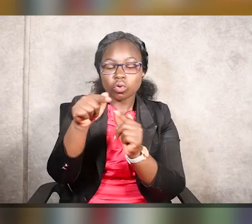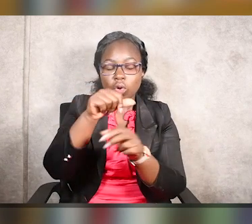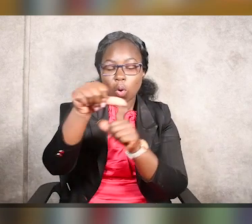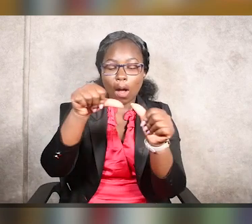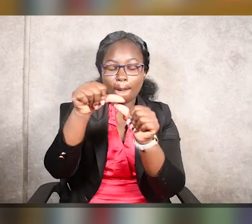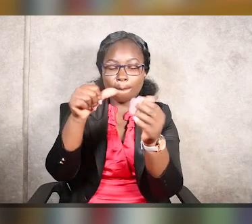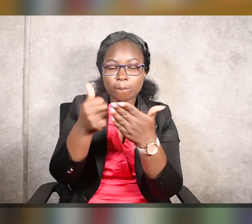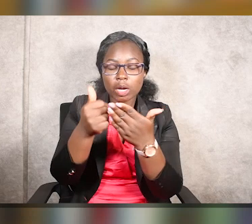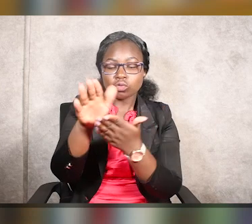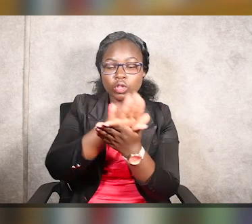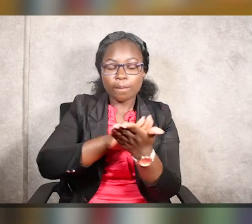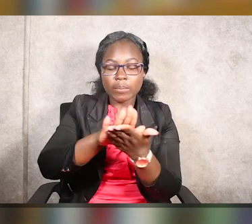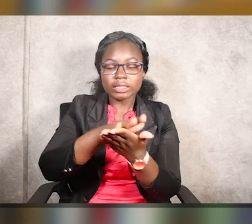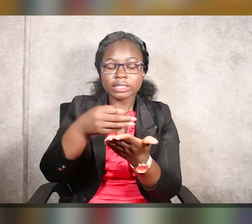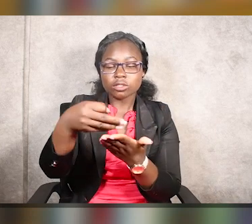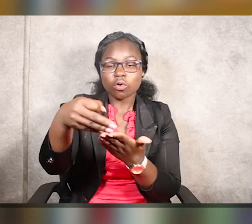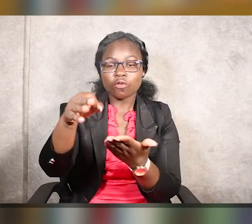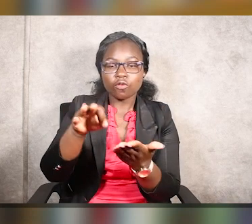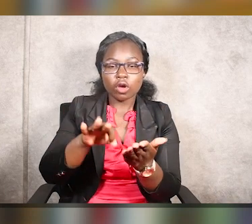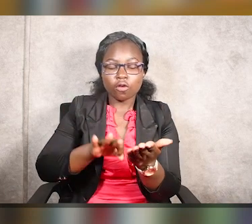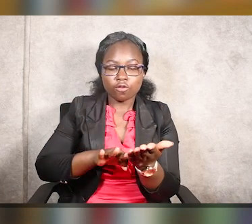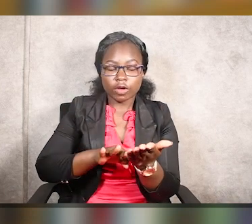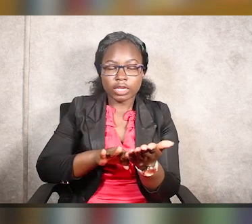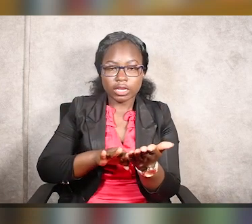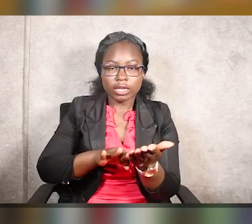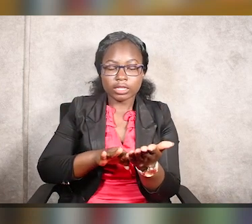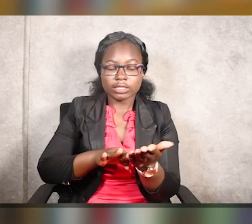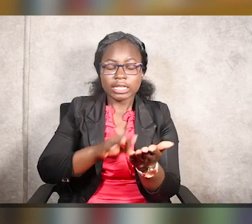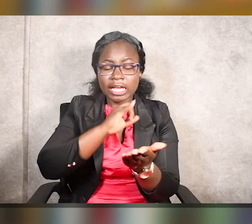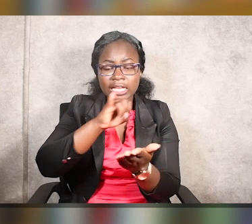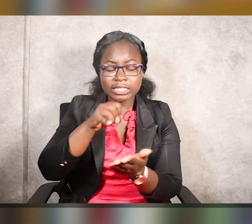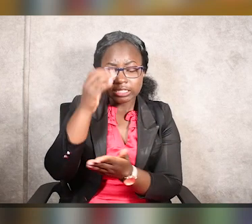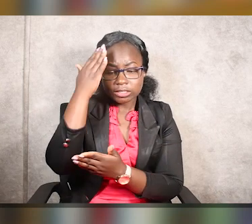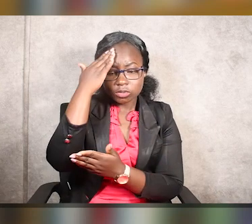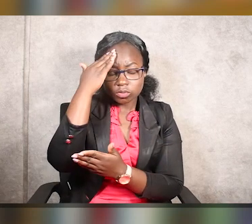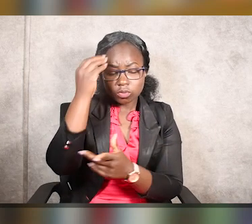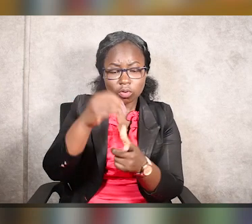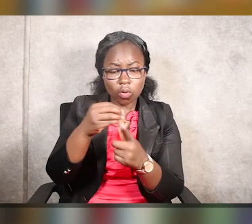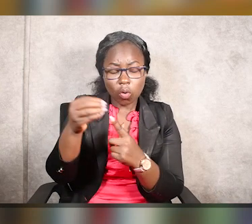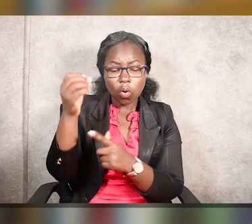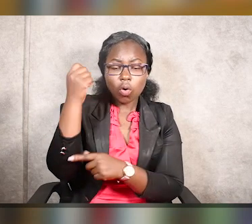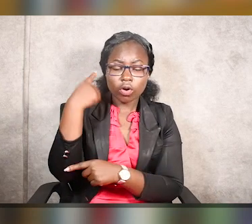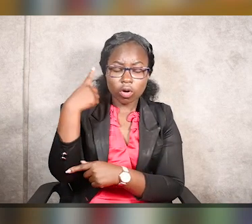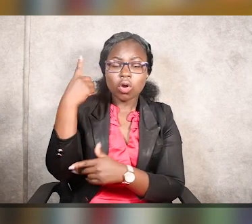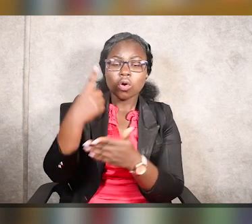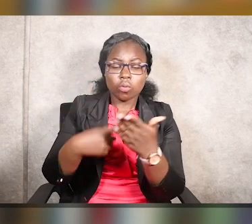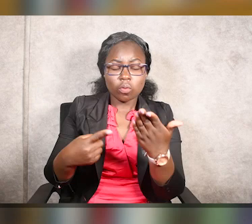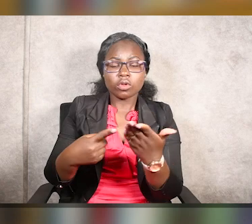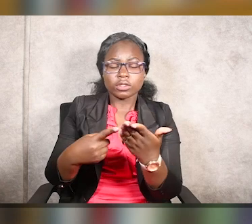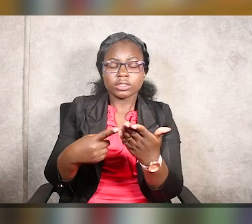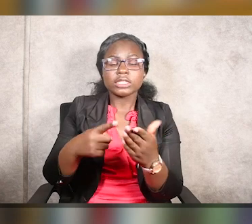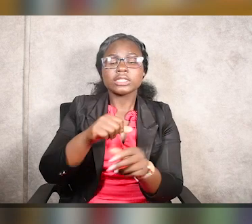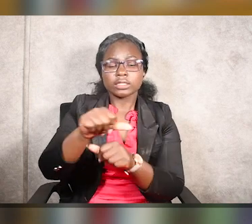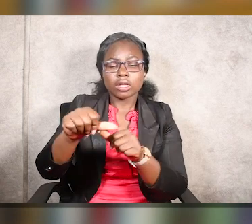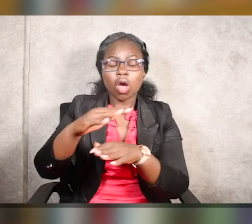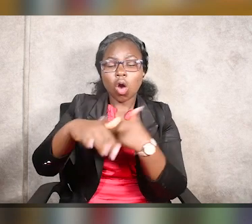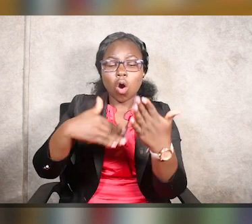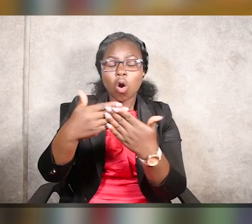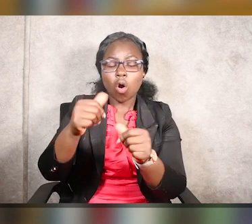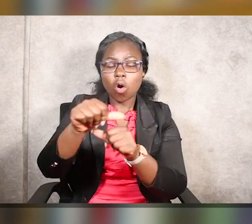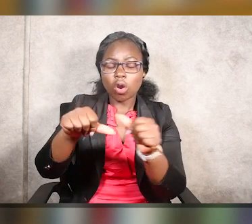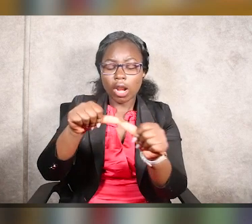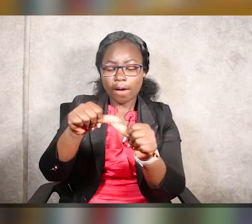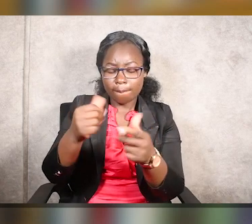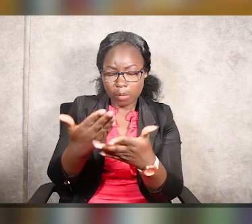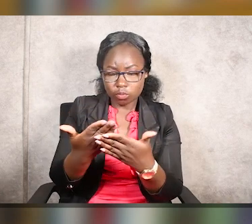basics of finance, just to know or to get to understand what finance is all about and the